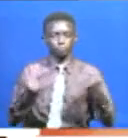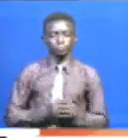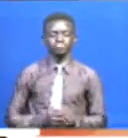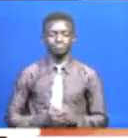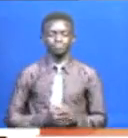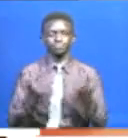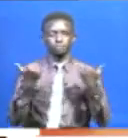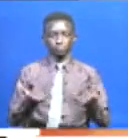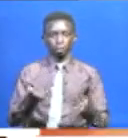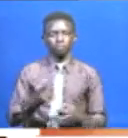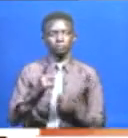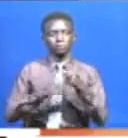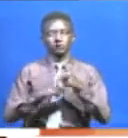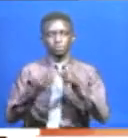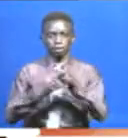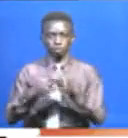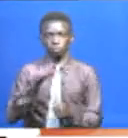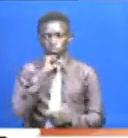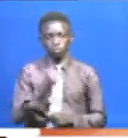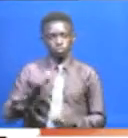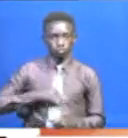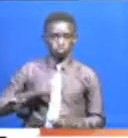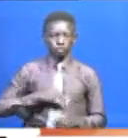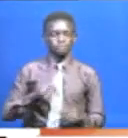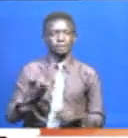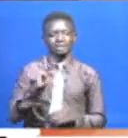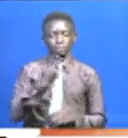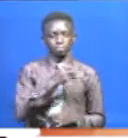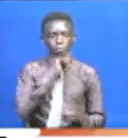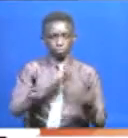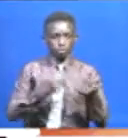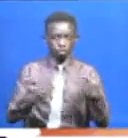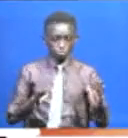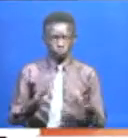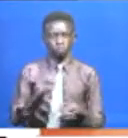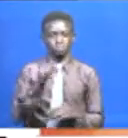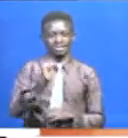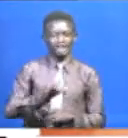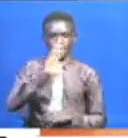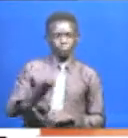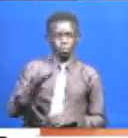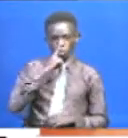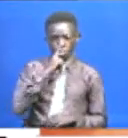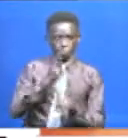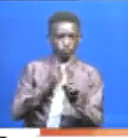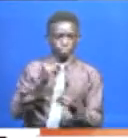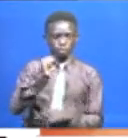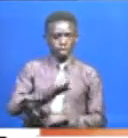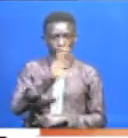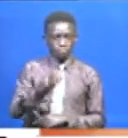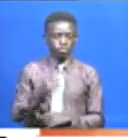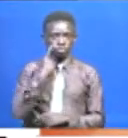Now, a 68-year-old woman, Kenyan widow of South African origins, tears at eviction after